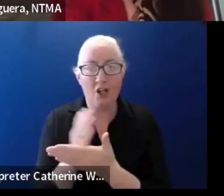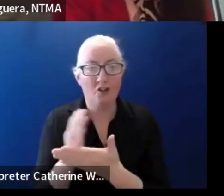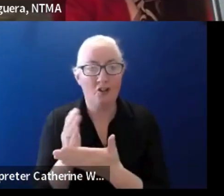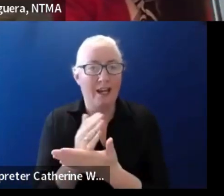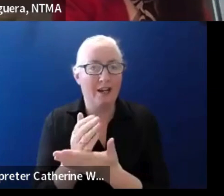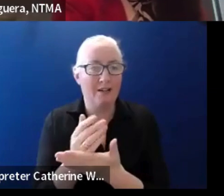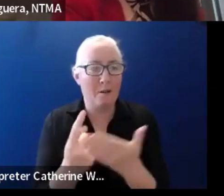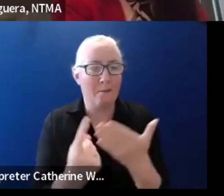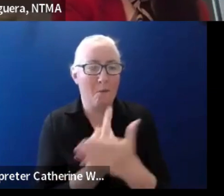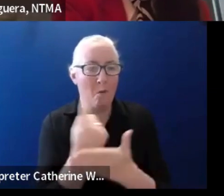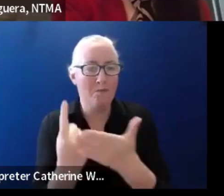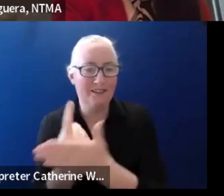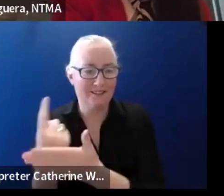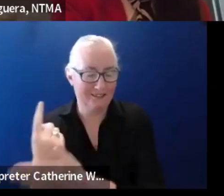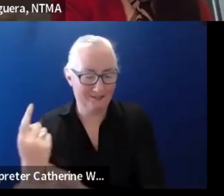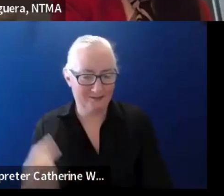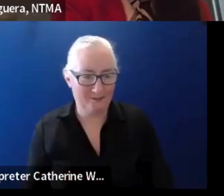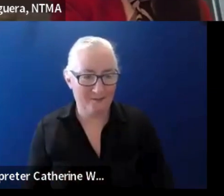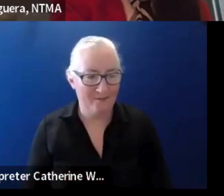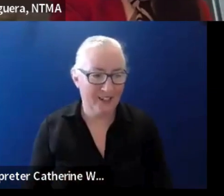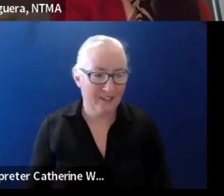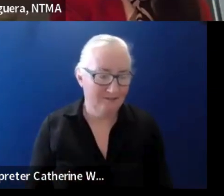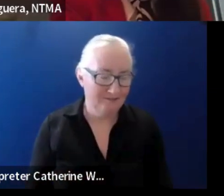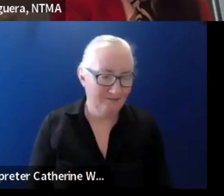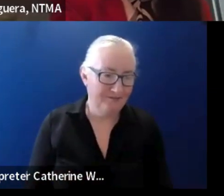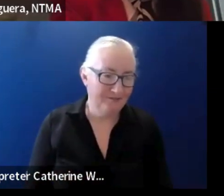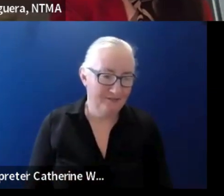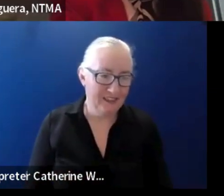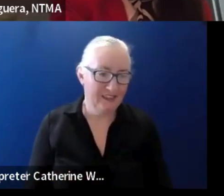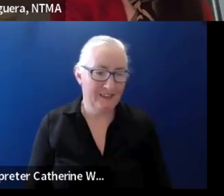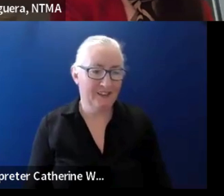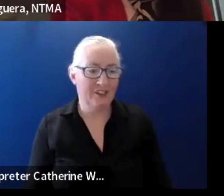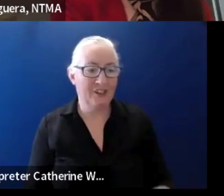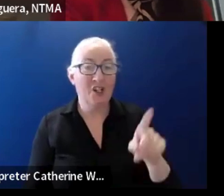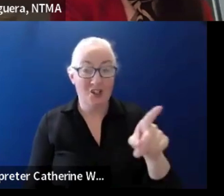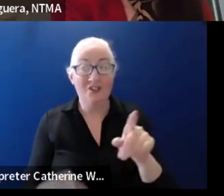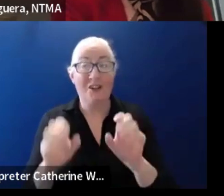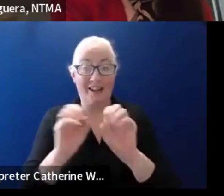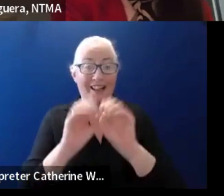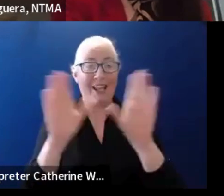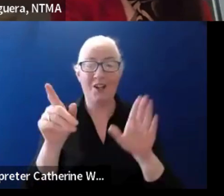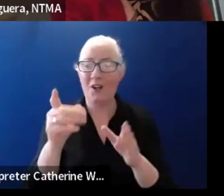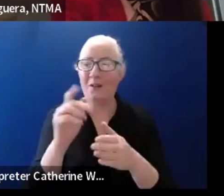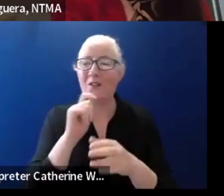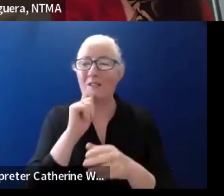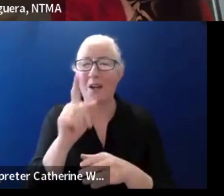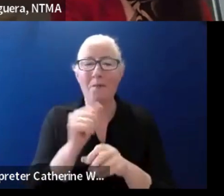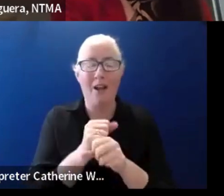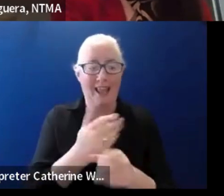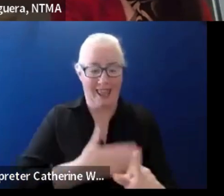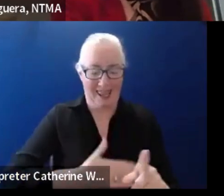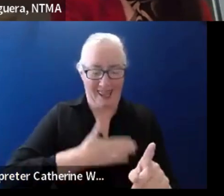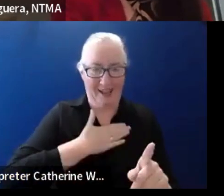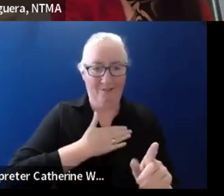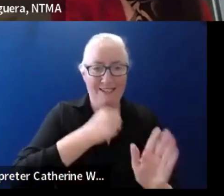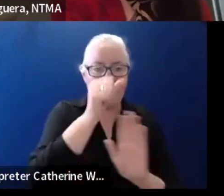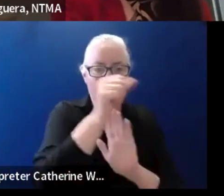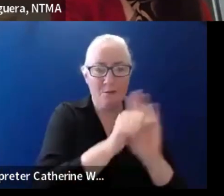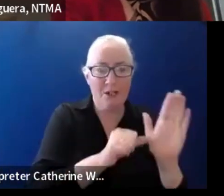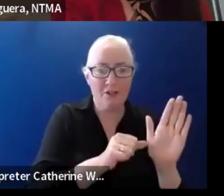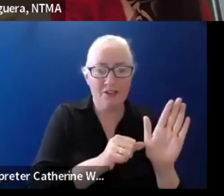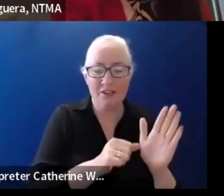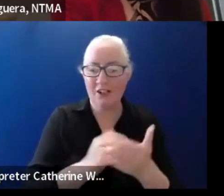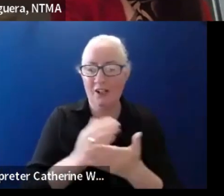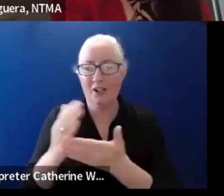moments. Thanks so much, Melanie. Again, another theme that came through is the storytelling, be it lived experience or Yes. bringing other people to